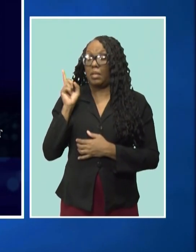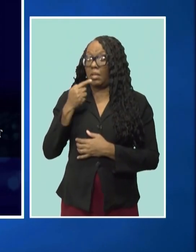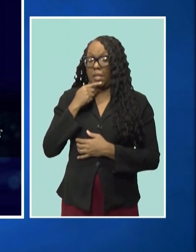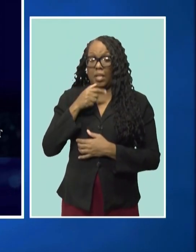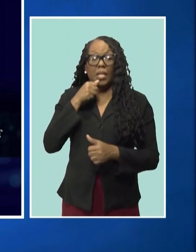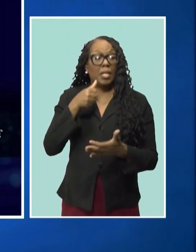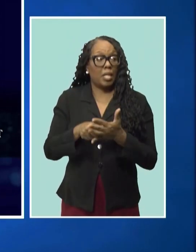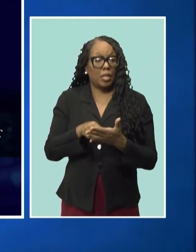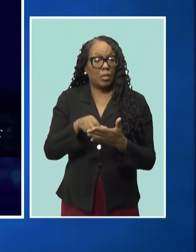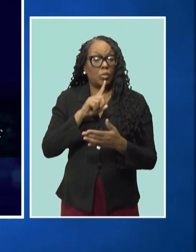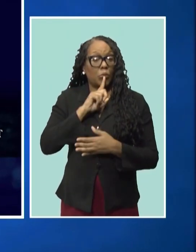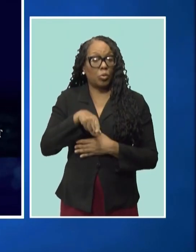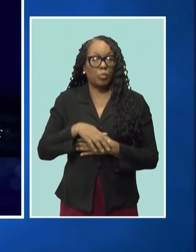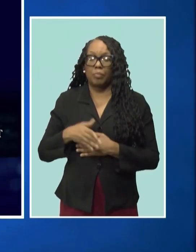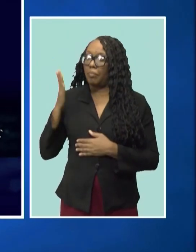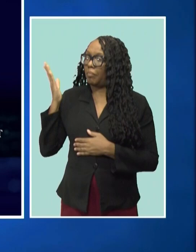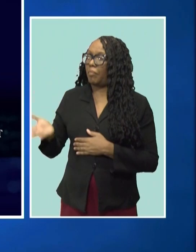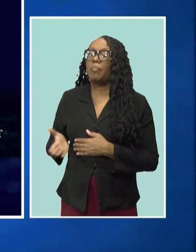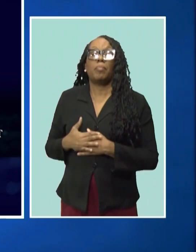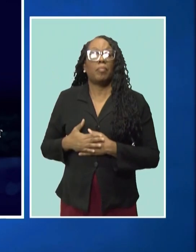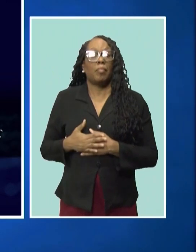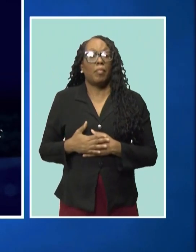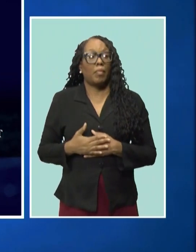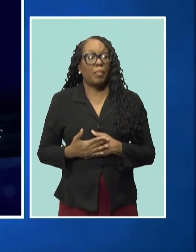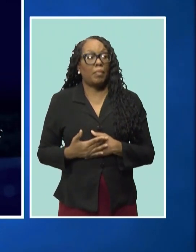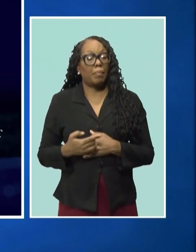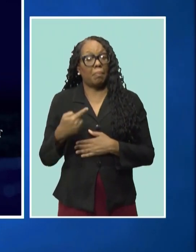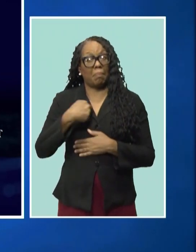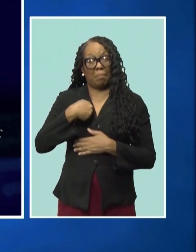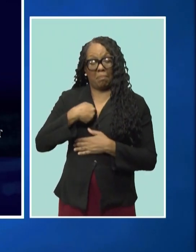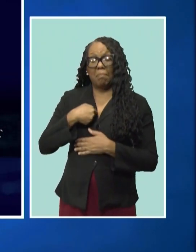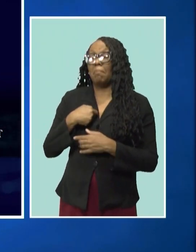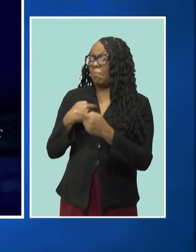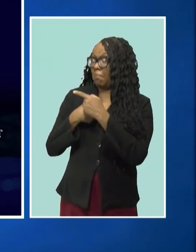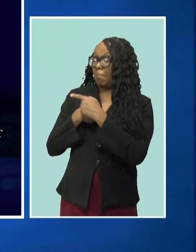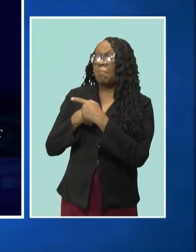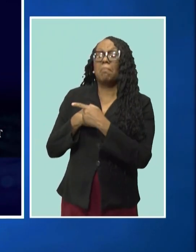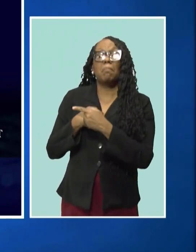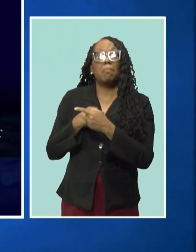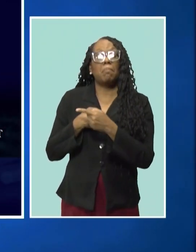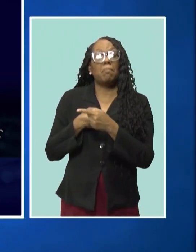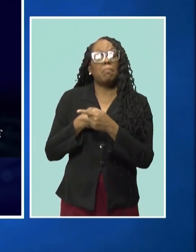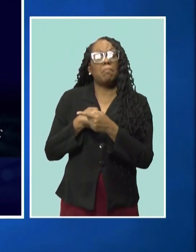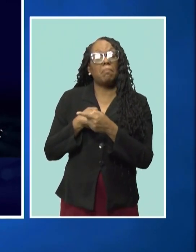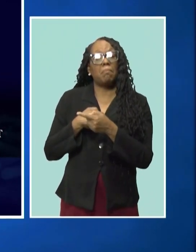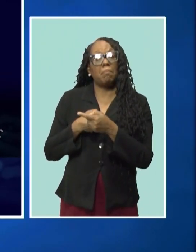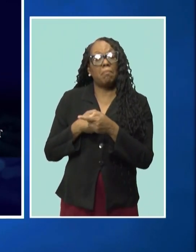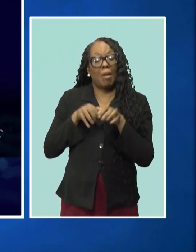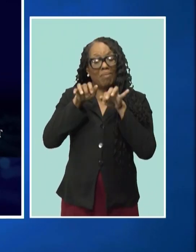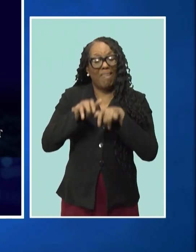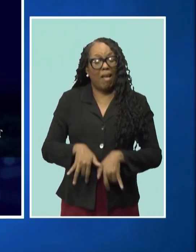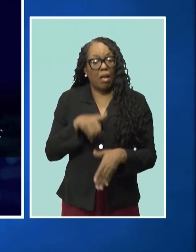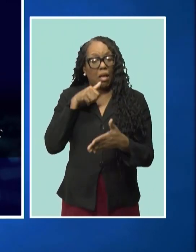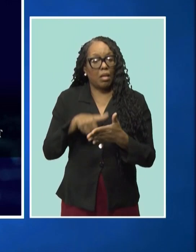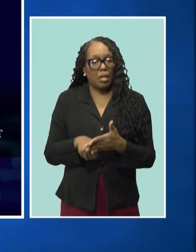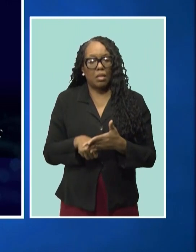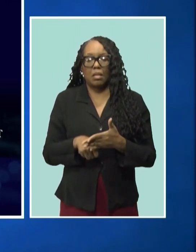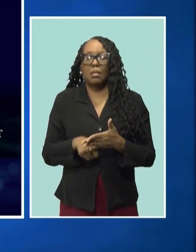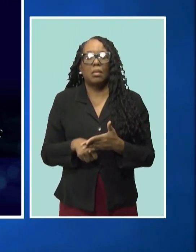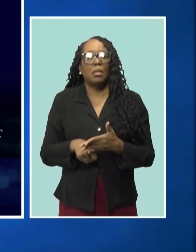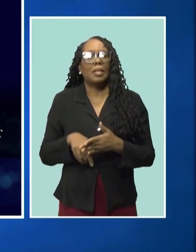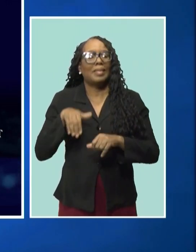did submit a letter expressing my dissatisfaction of what